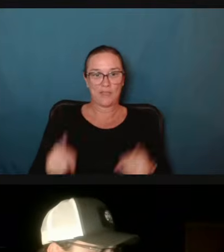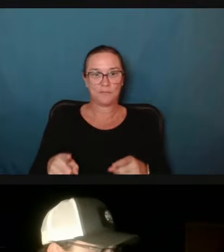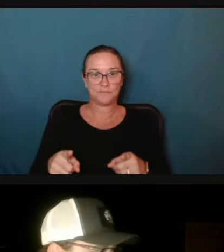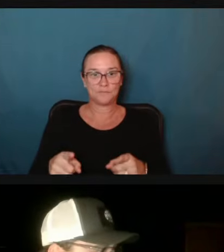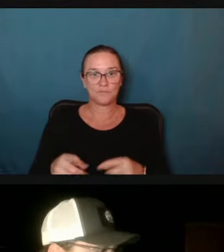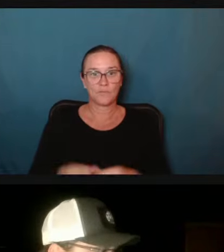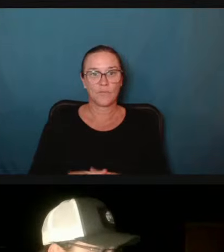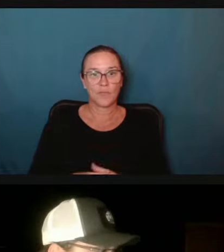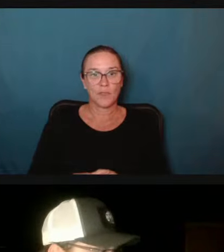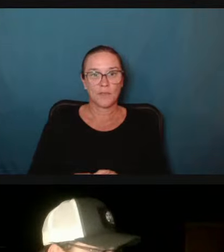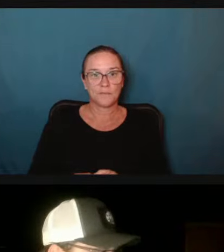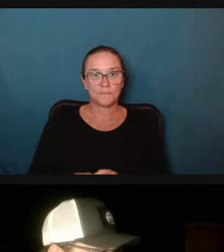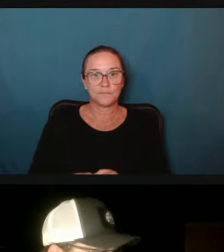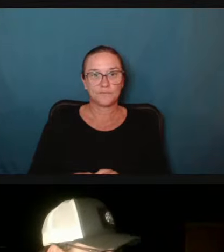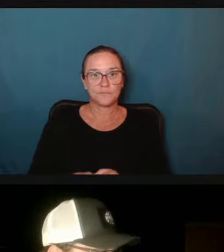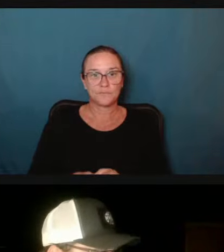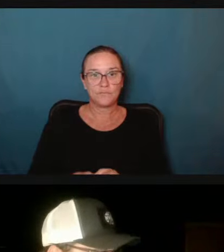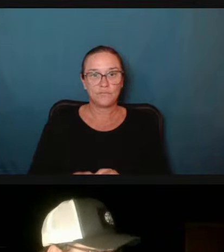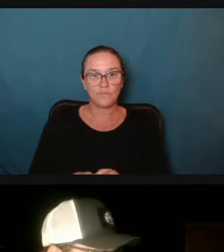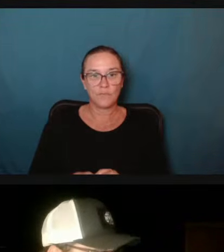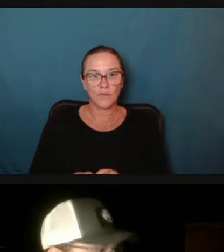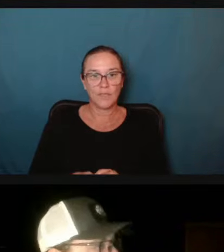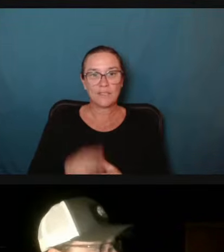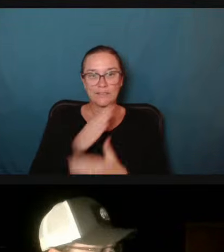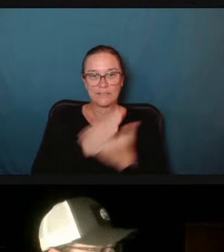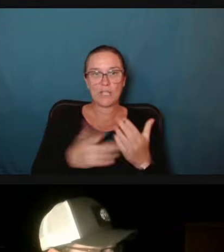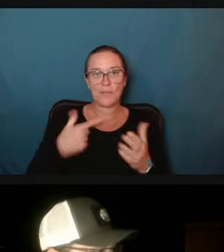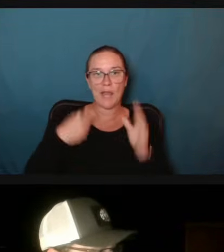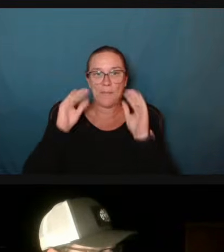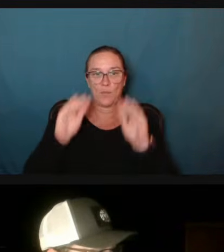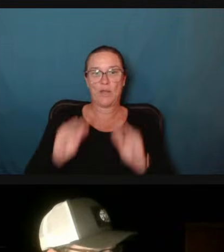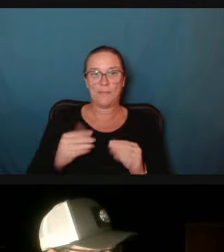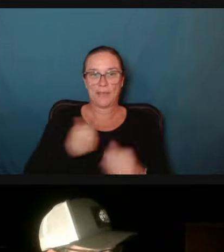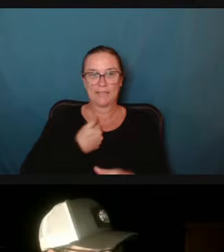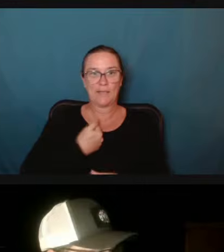think, were all ones that I put in myself. Okay.